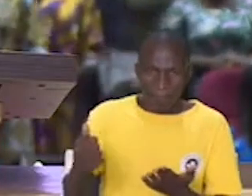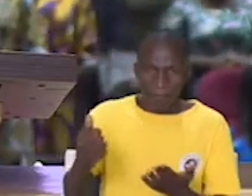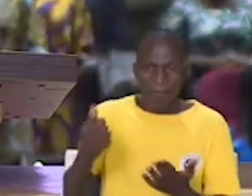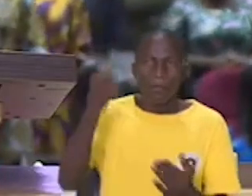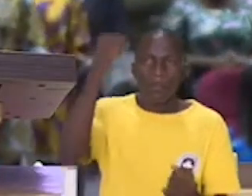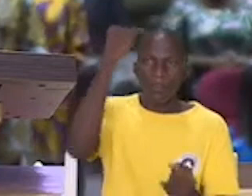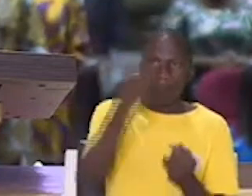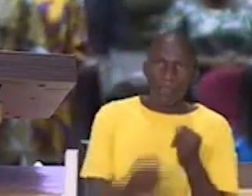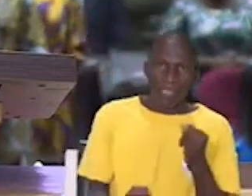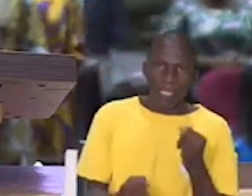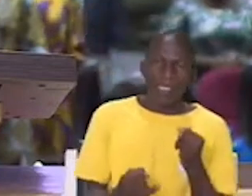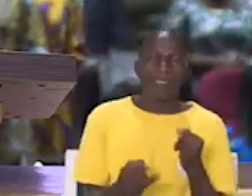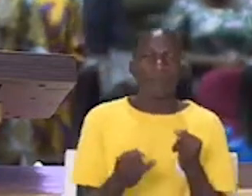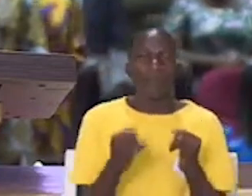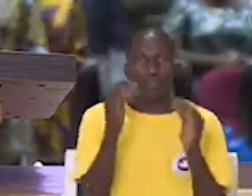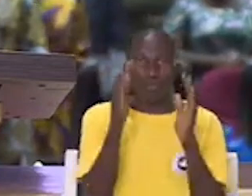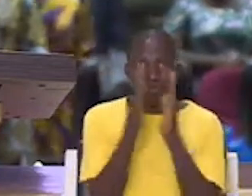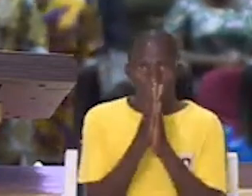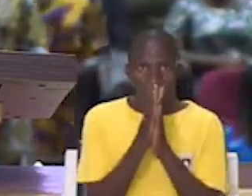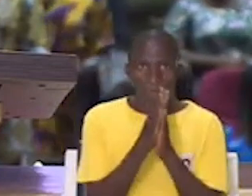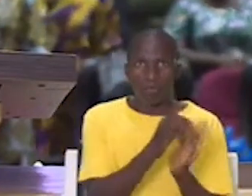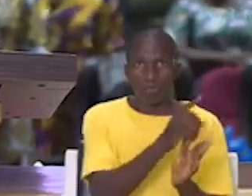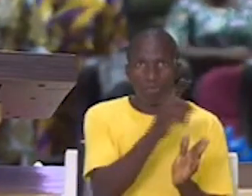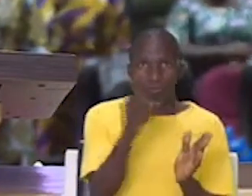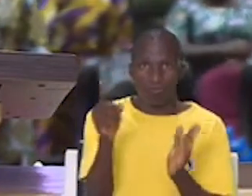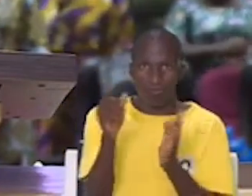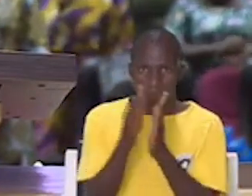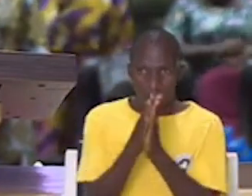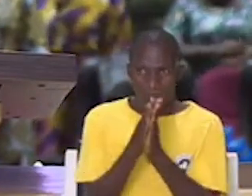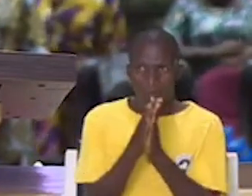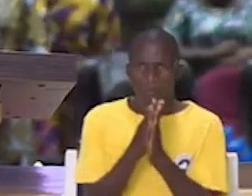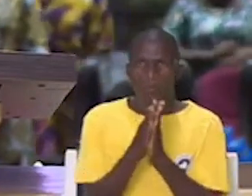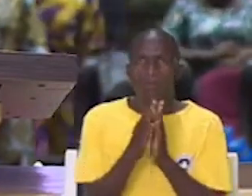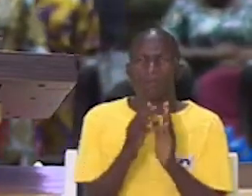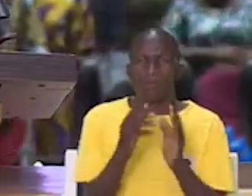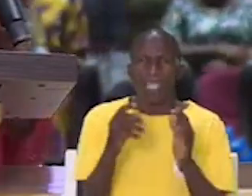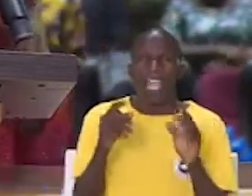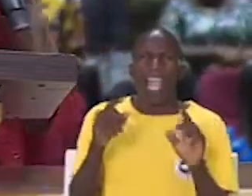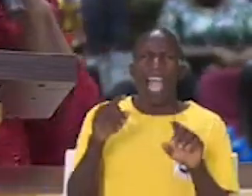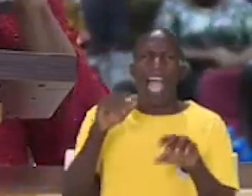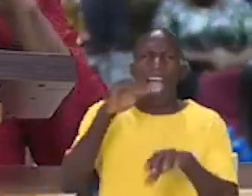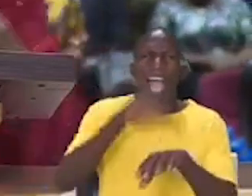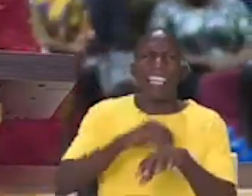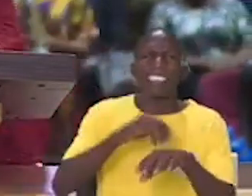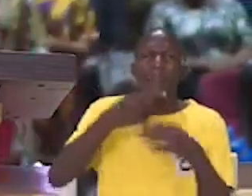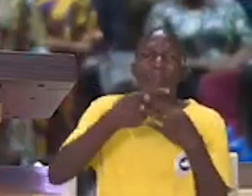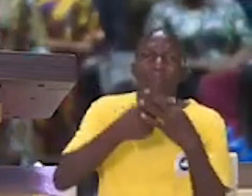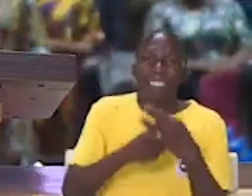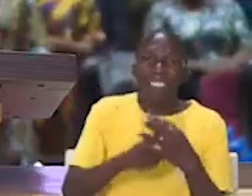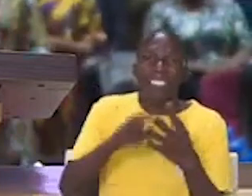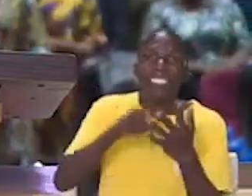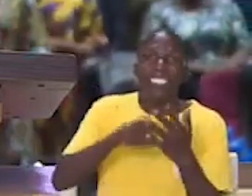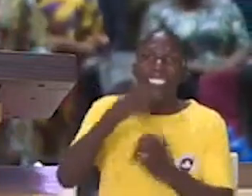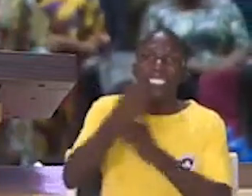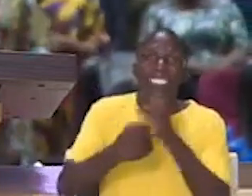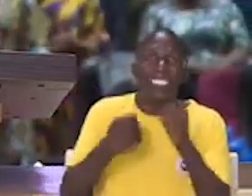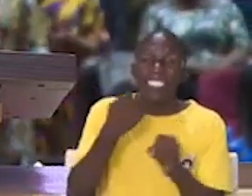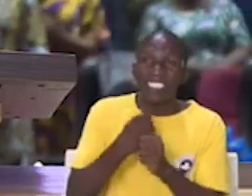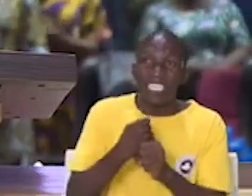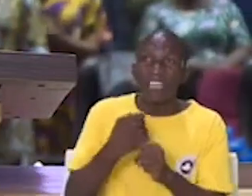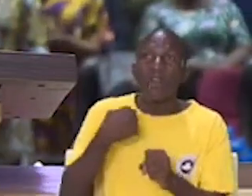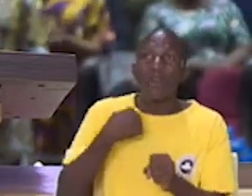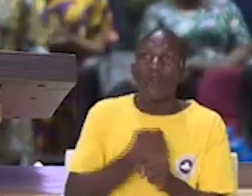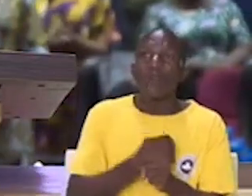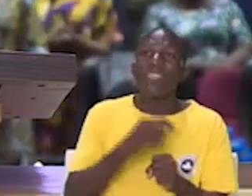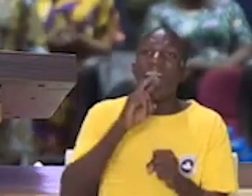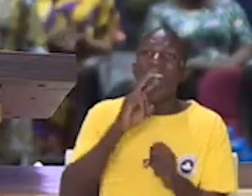Finally, we are going to pray. At the beginning of this year, we are so blessed that we have Daddy